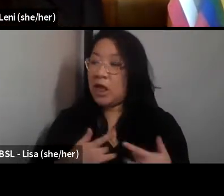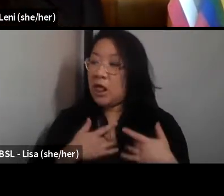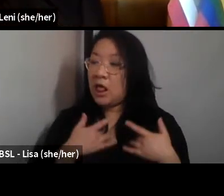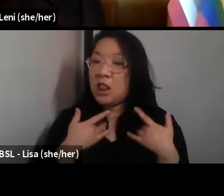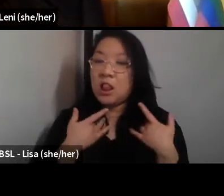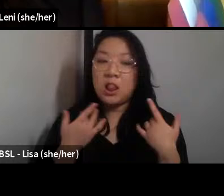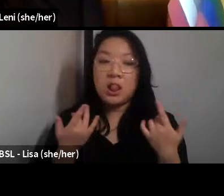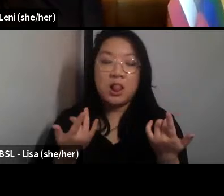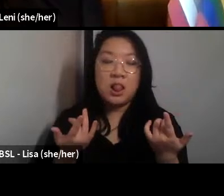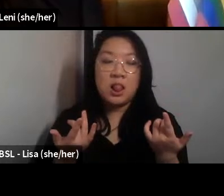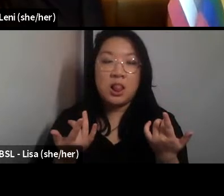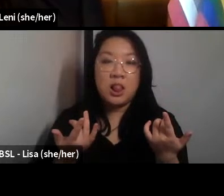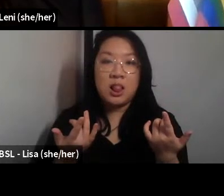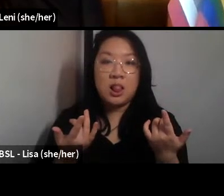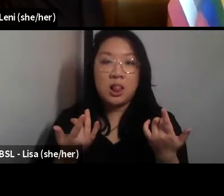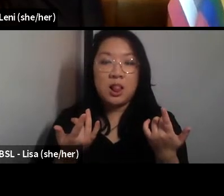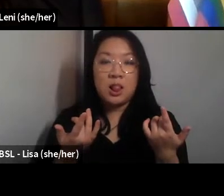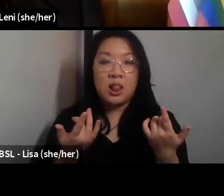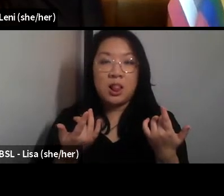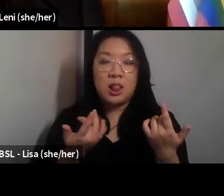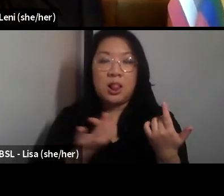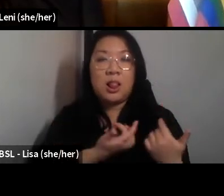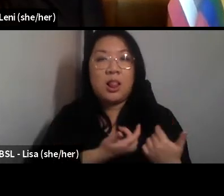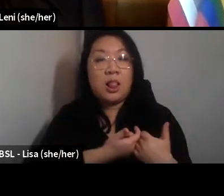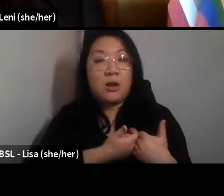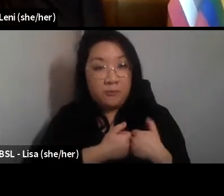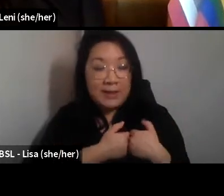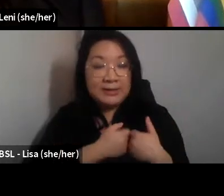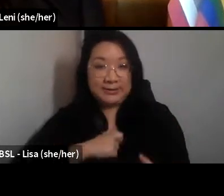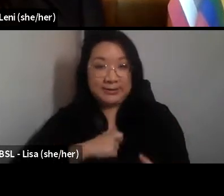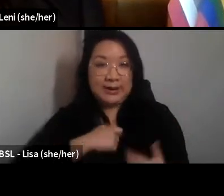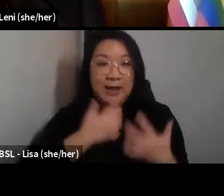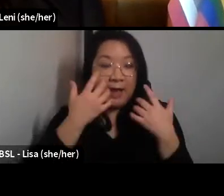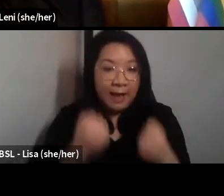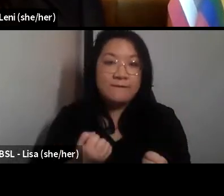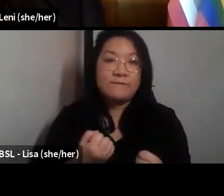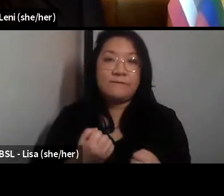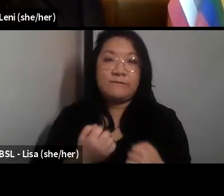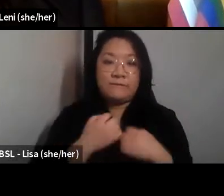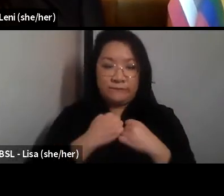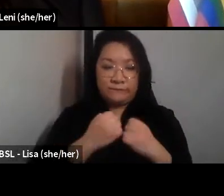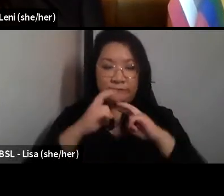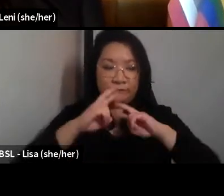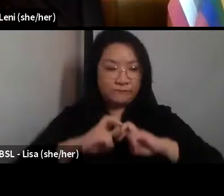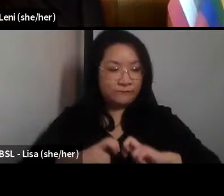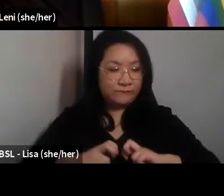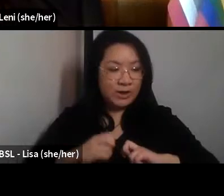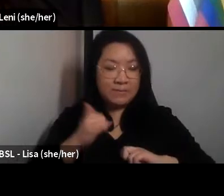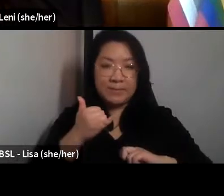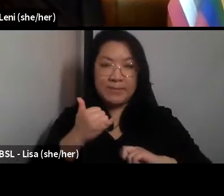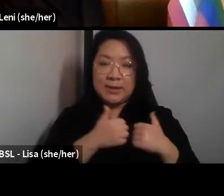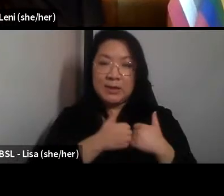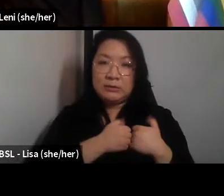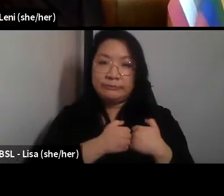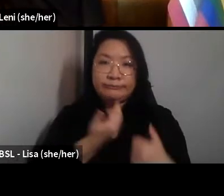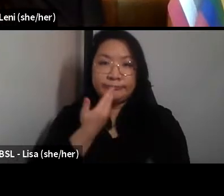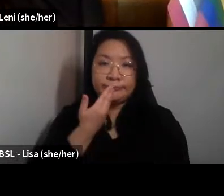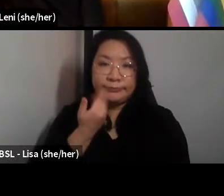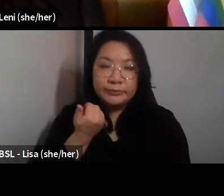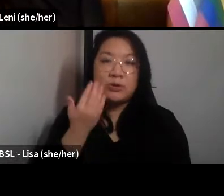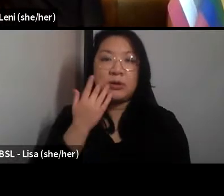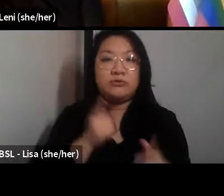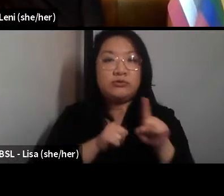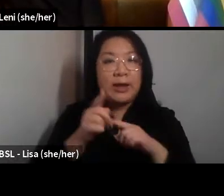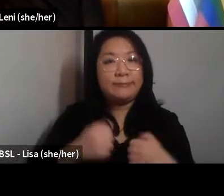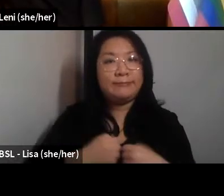have felt about my romantic identity. I questioned if I was aromantic for a long time whilst I was coming out, but